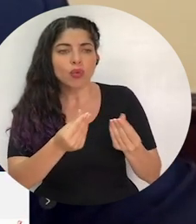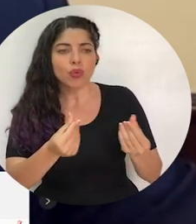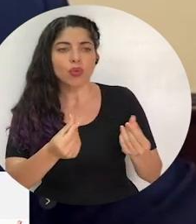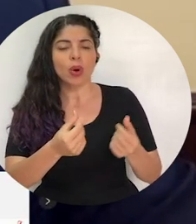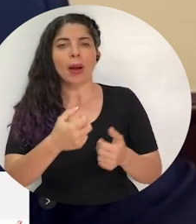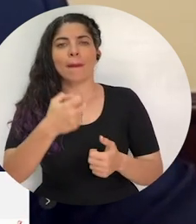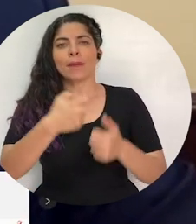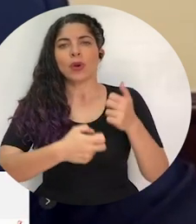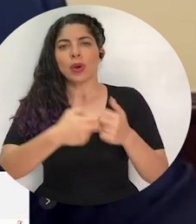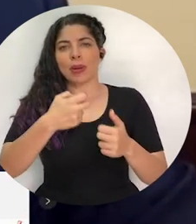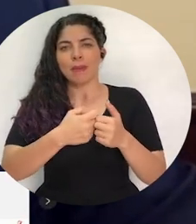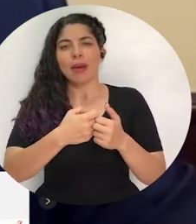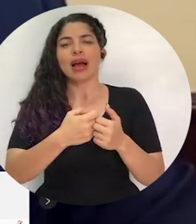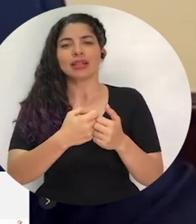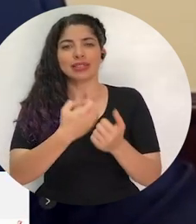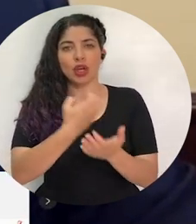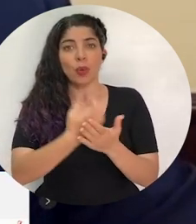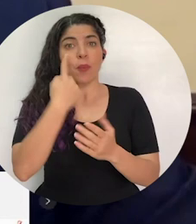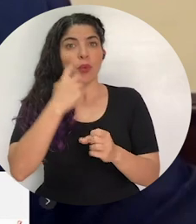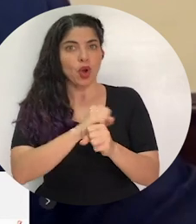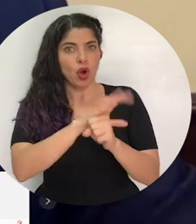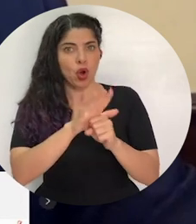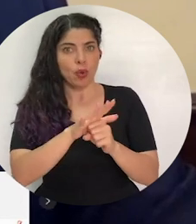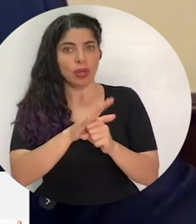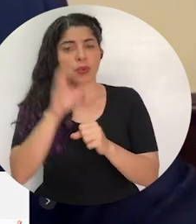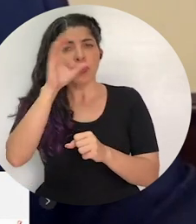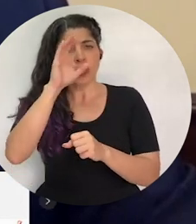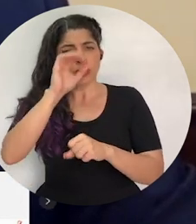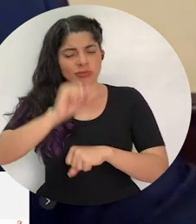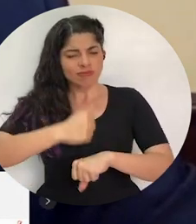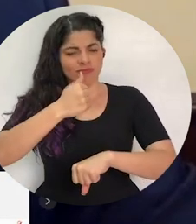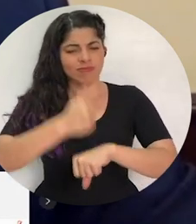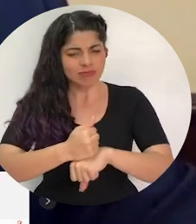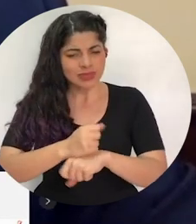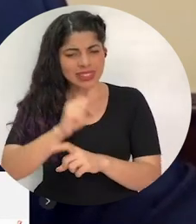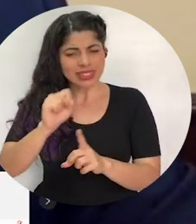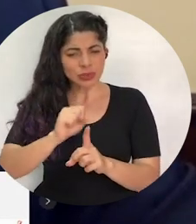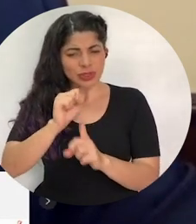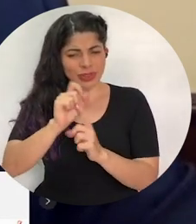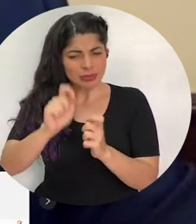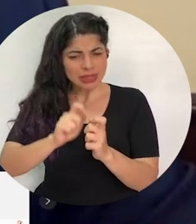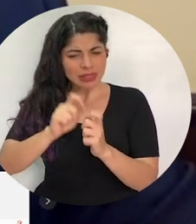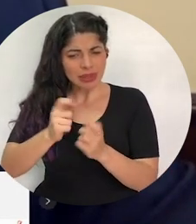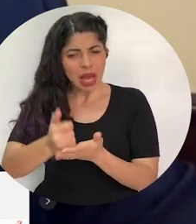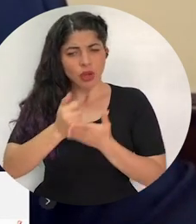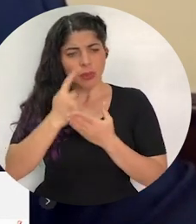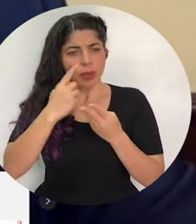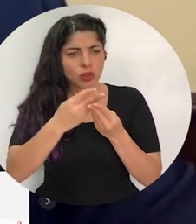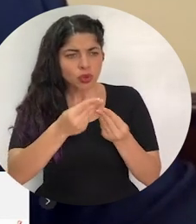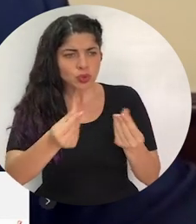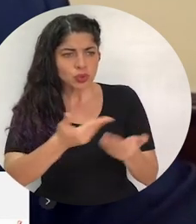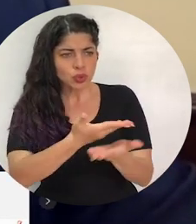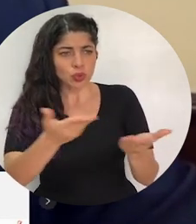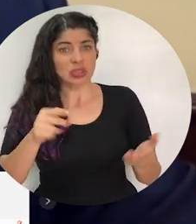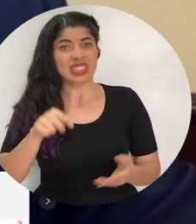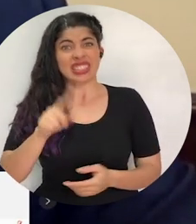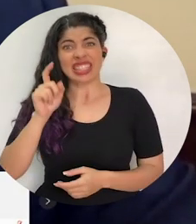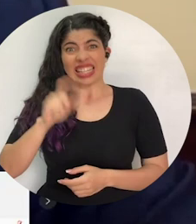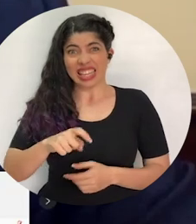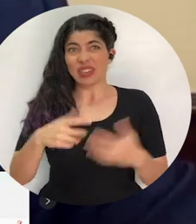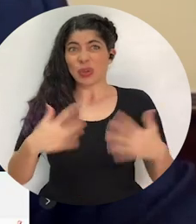economics, as a concrete option to address this. That's why it has to be